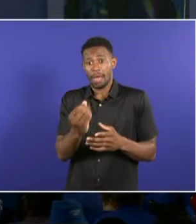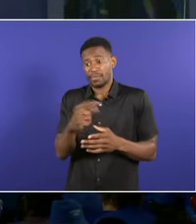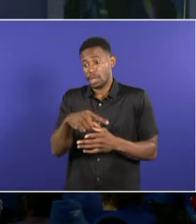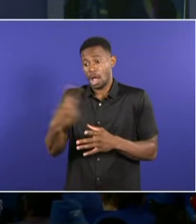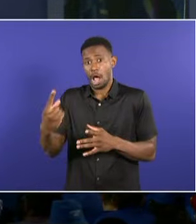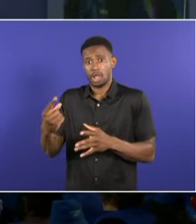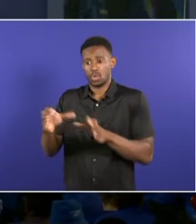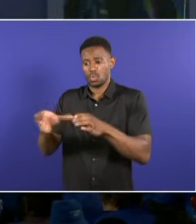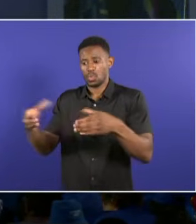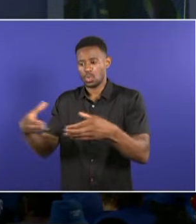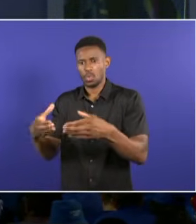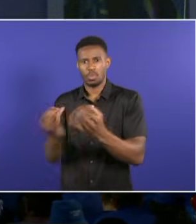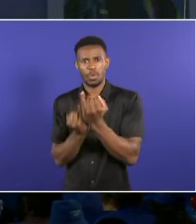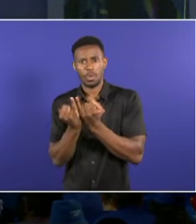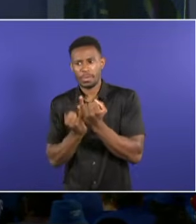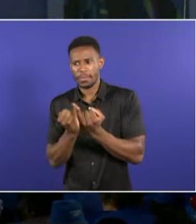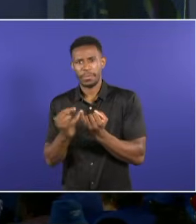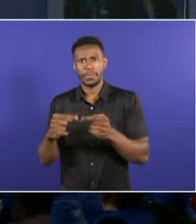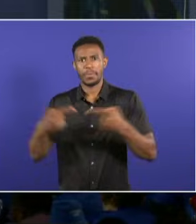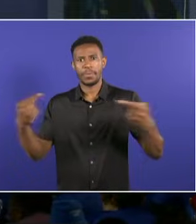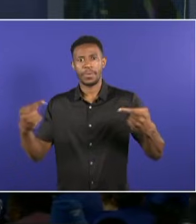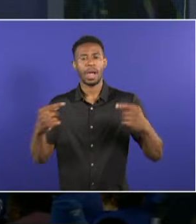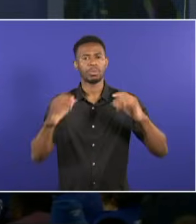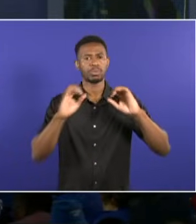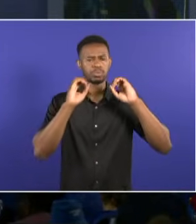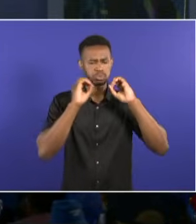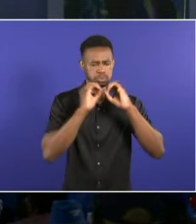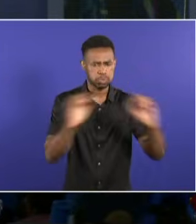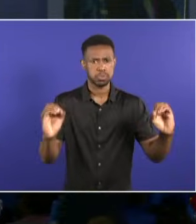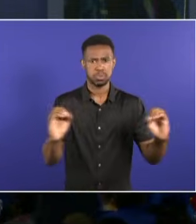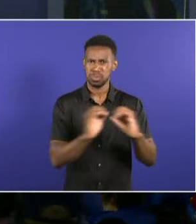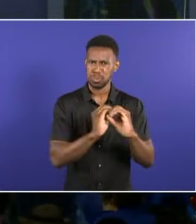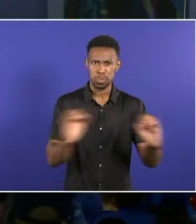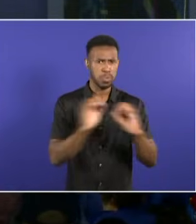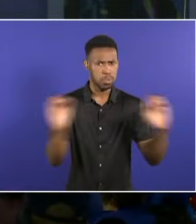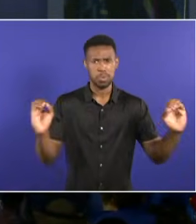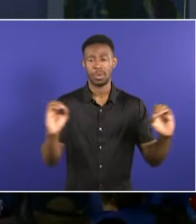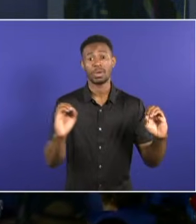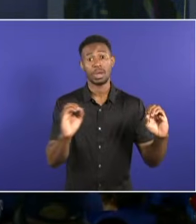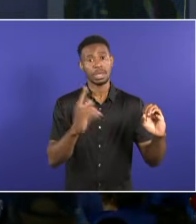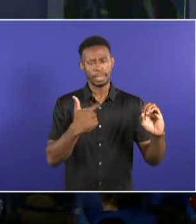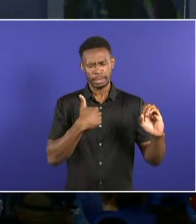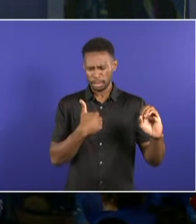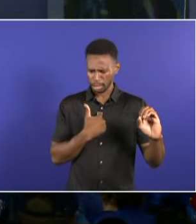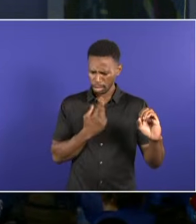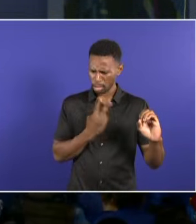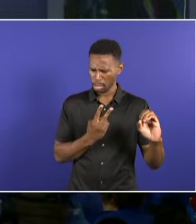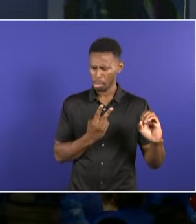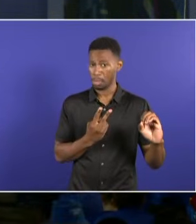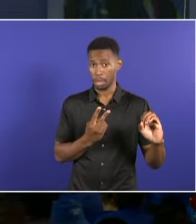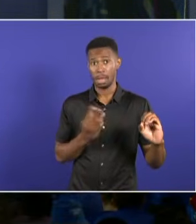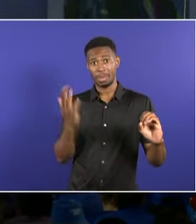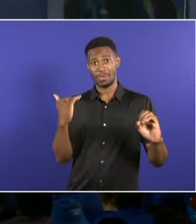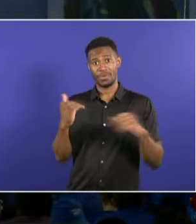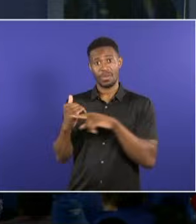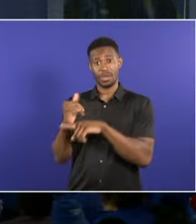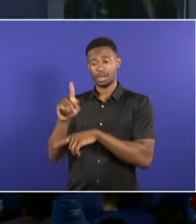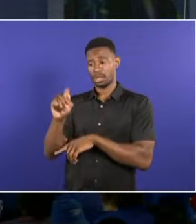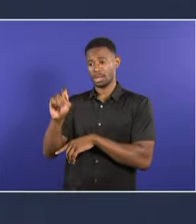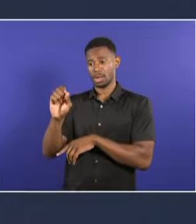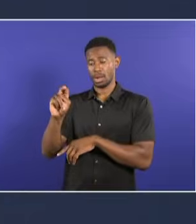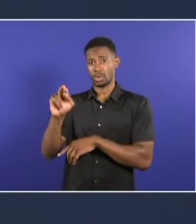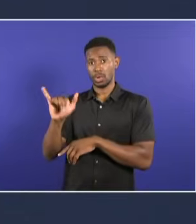opposition, no competing ideas. Now, Tony had taught us that democracy cannot function without